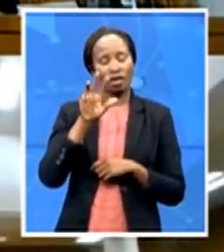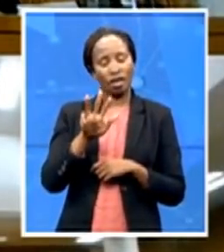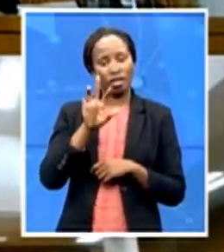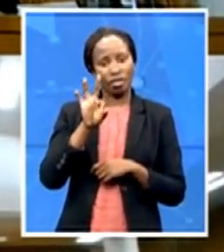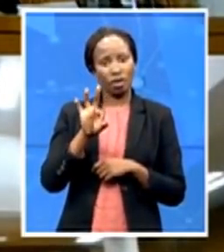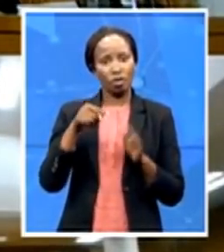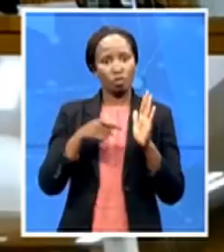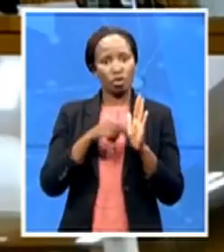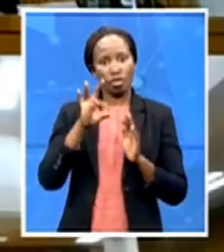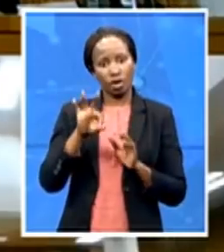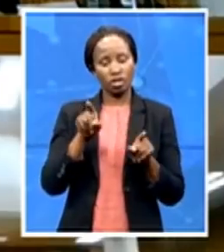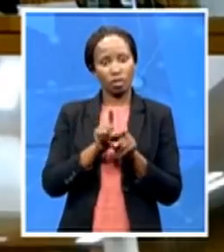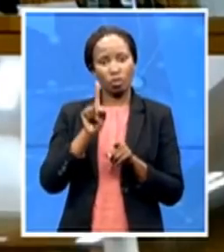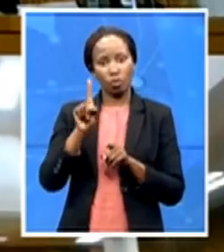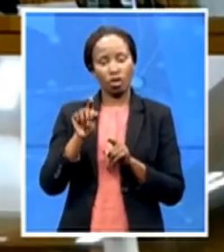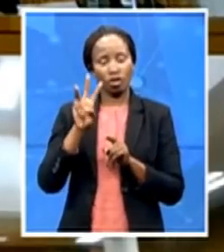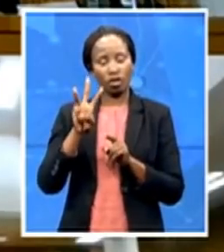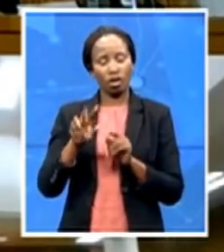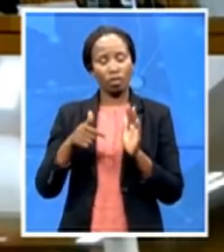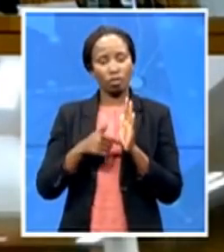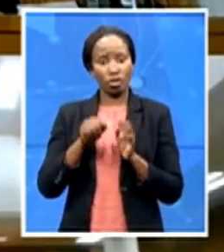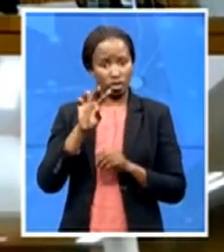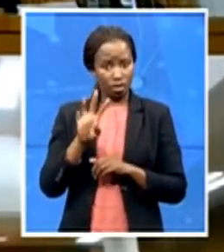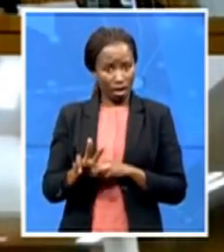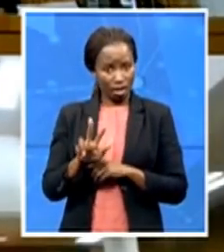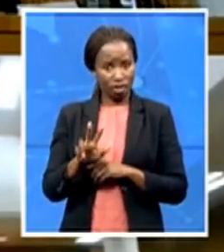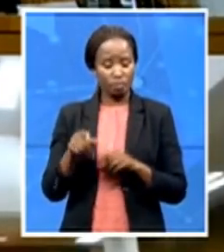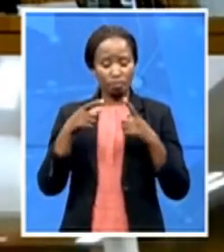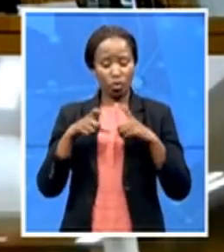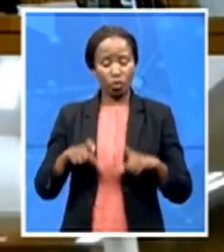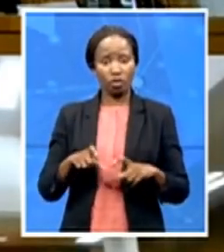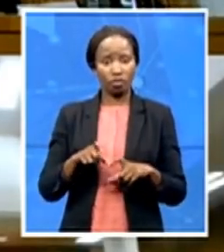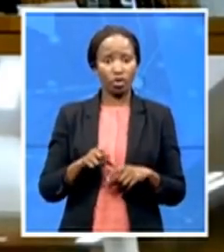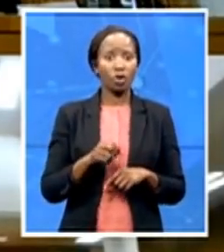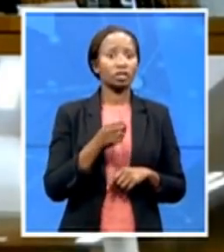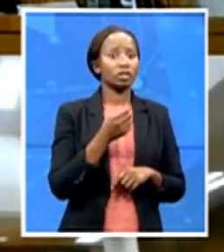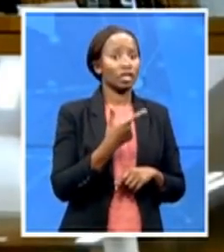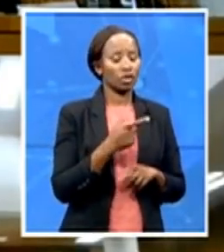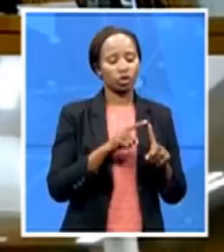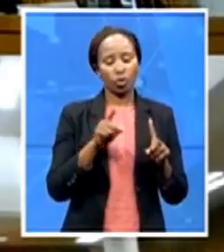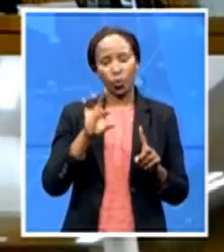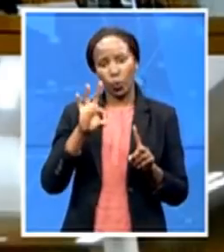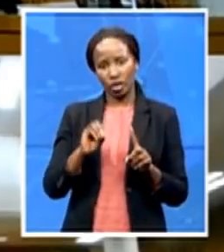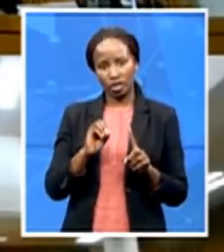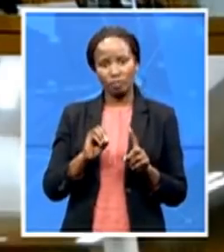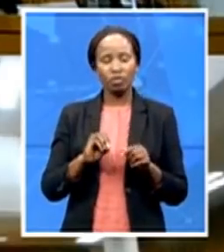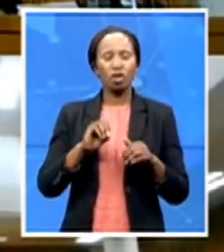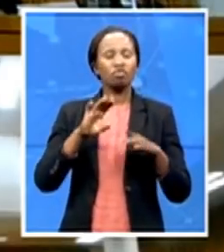heads at paragraphs 27 to 30. For 3 main reasons, we submit this contention is